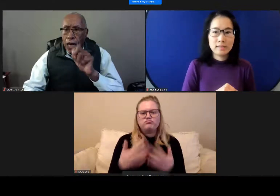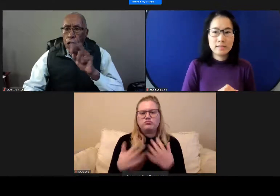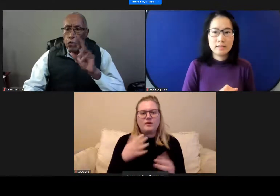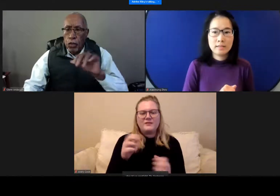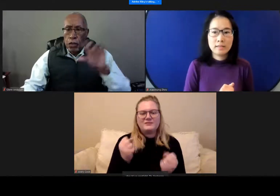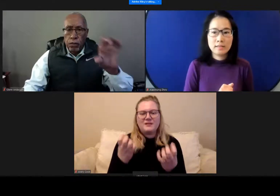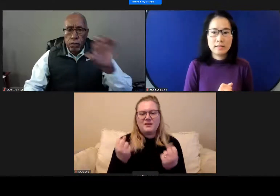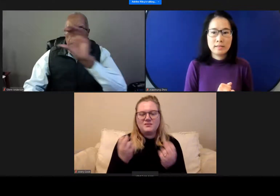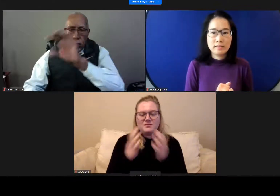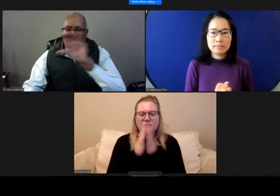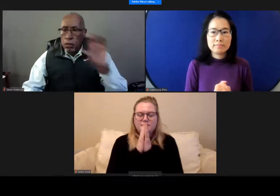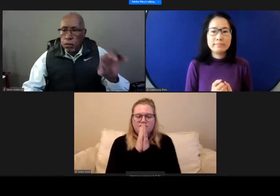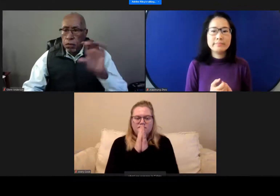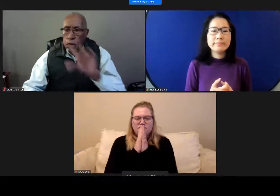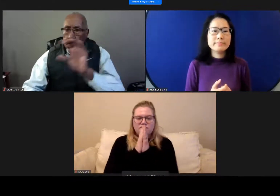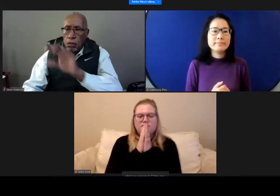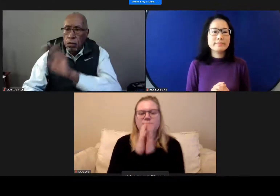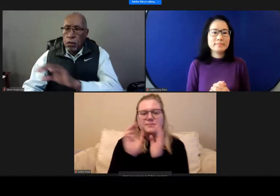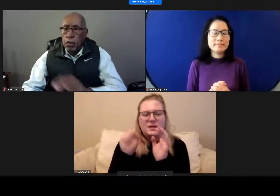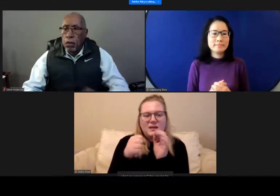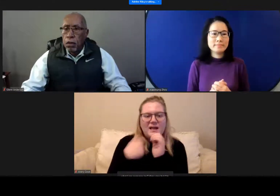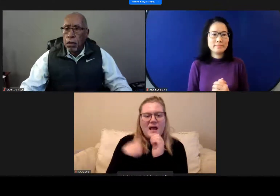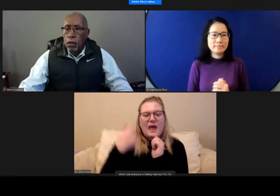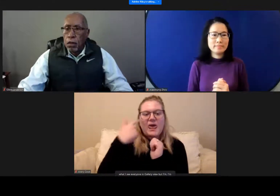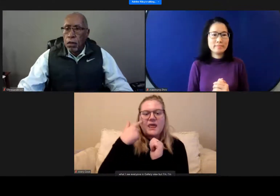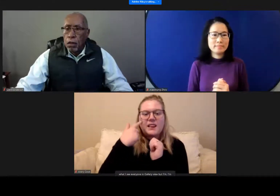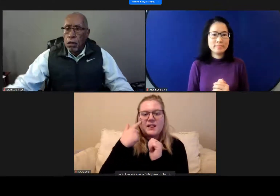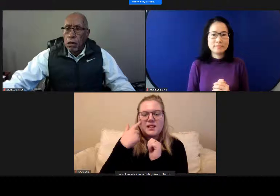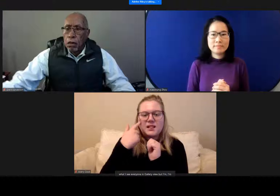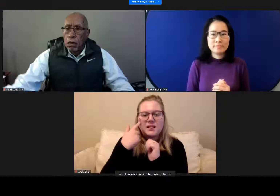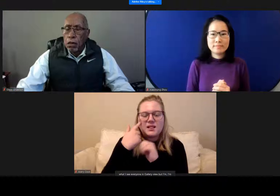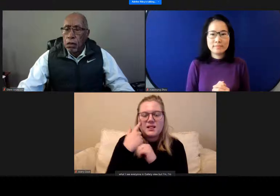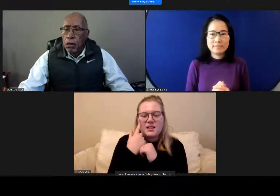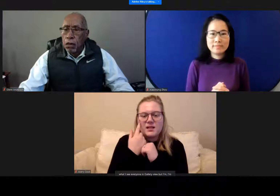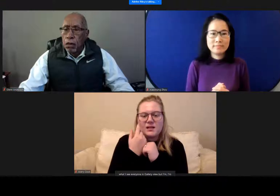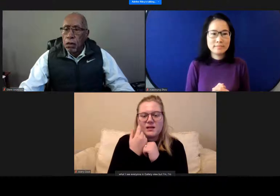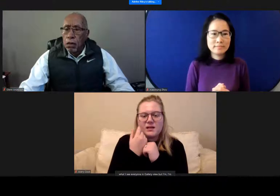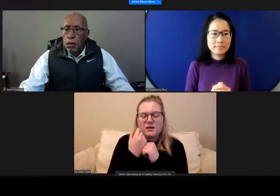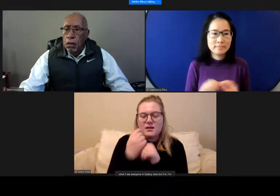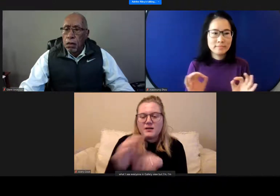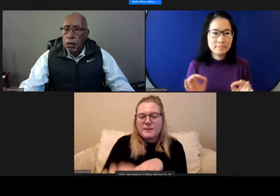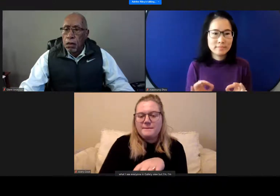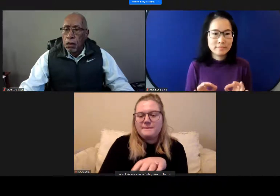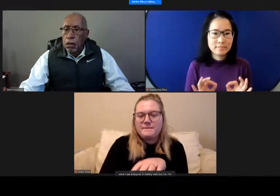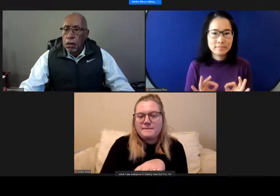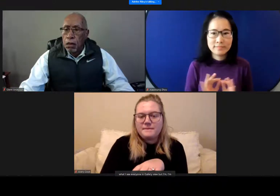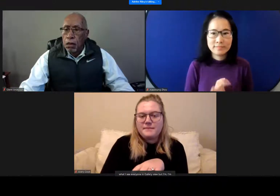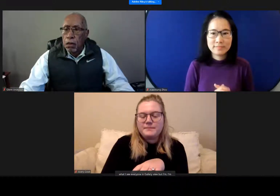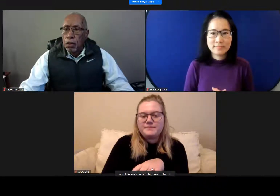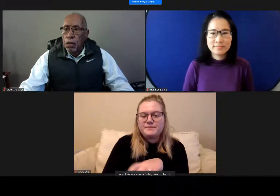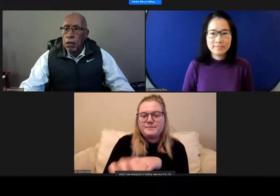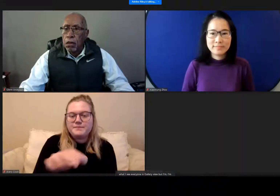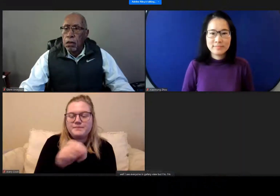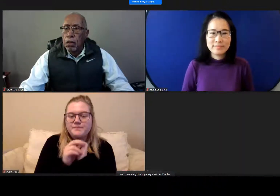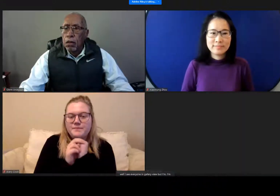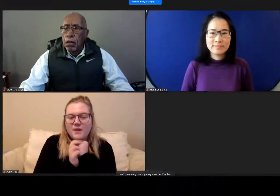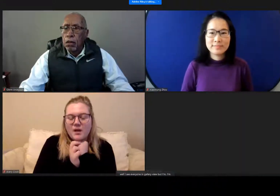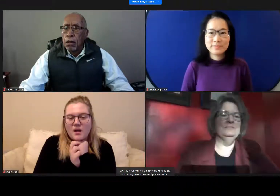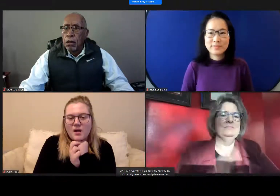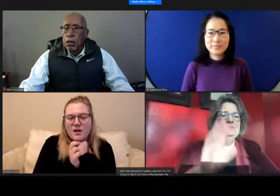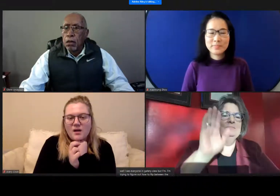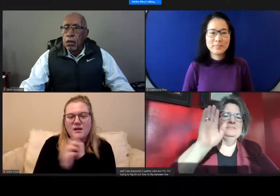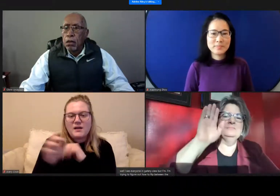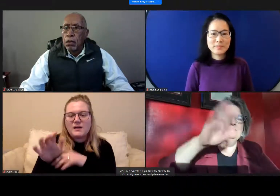Well, I see everyone in gallery view, but I'm trying to figure out how to flip between the